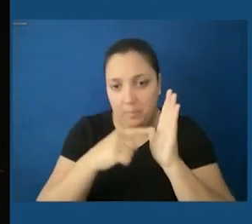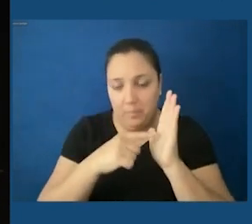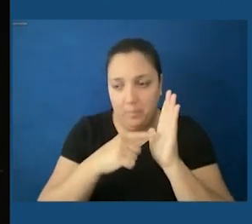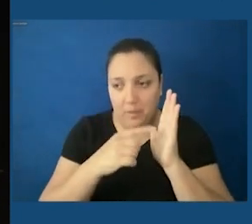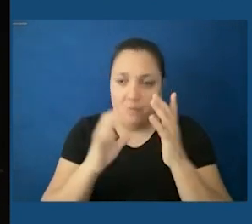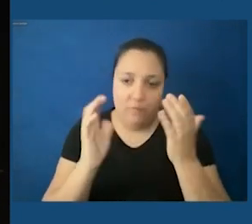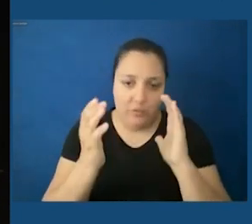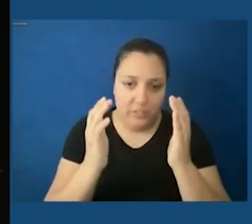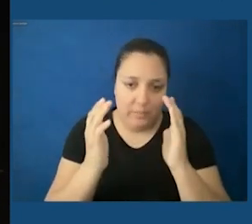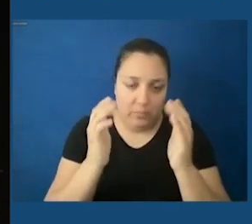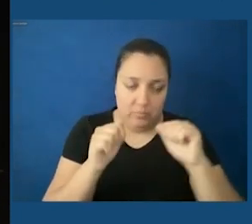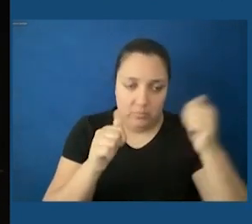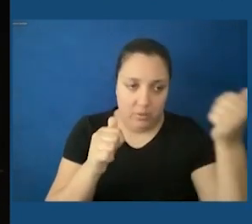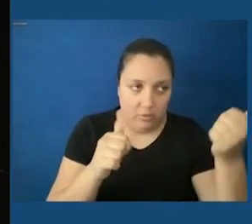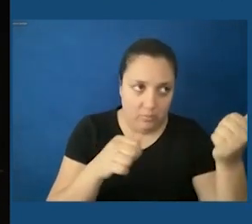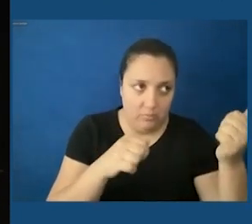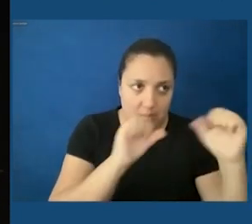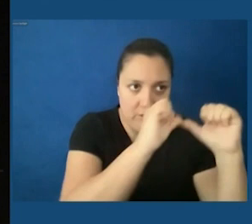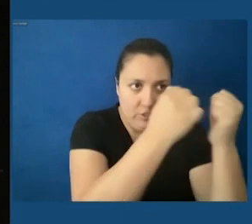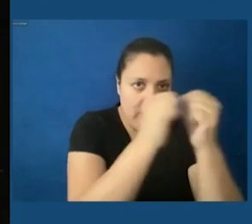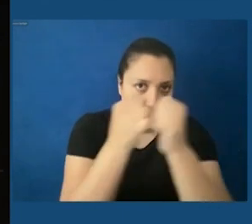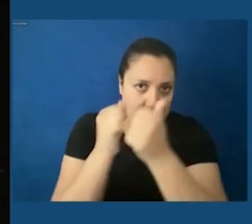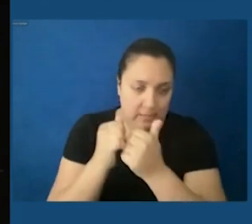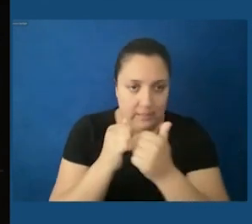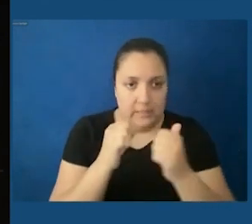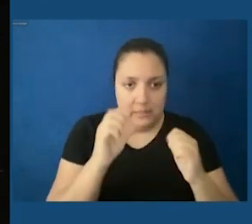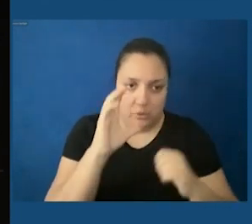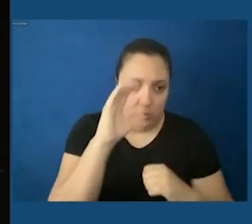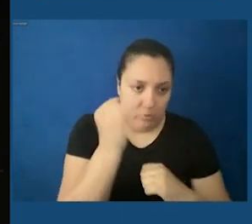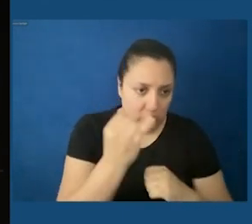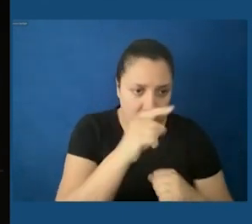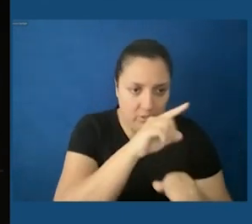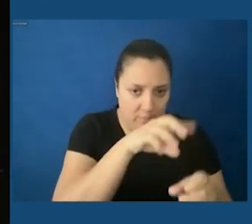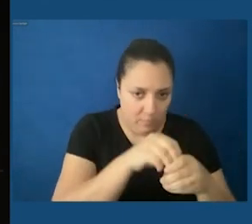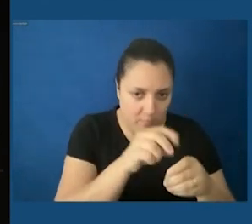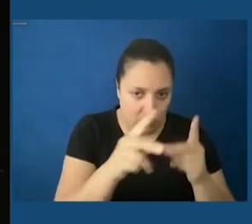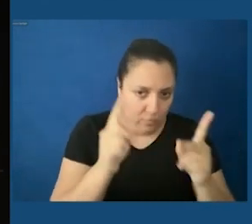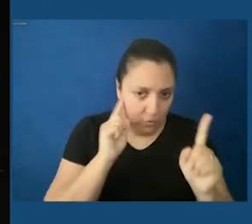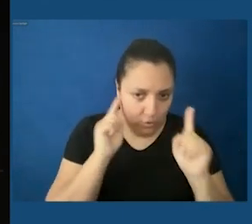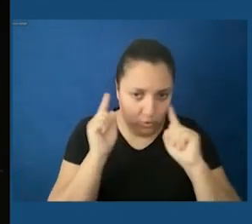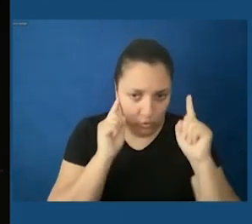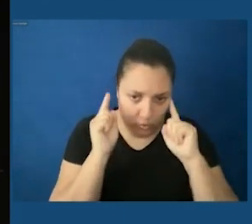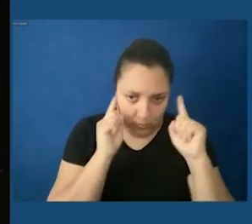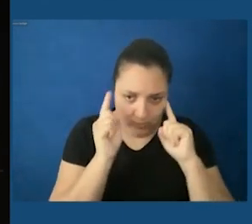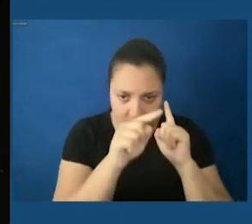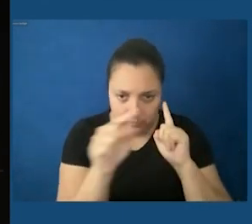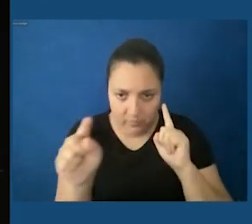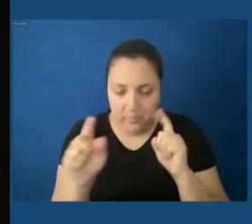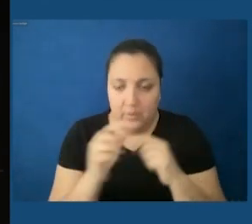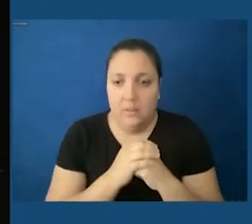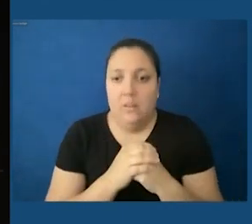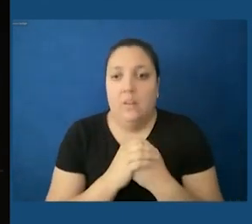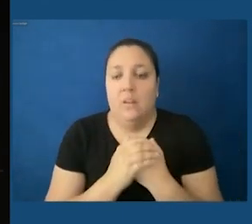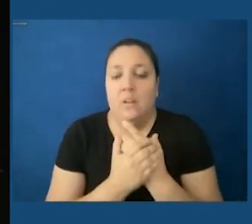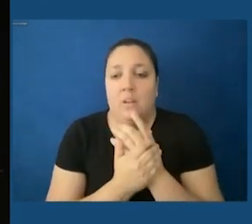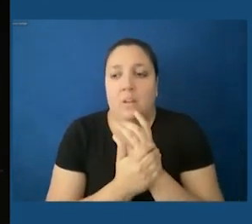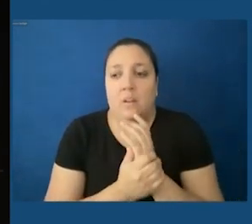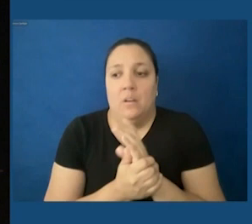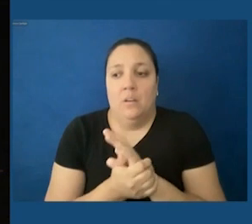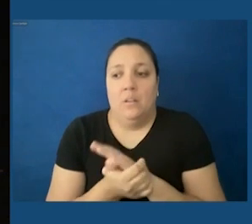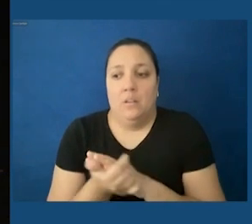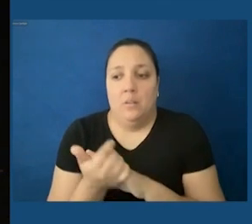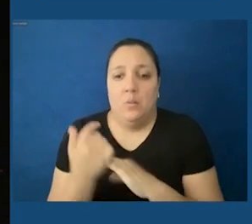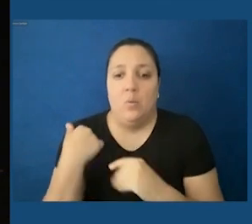enforcement agencies that you might have heard from. We're very much